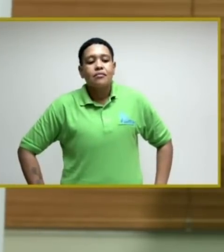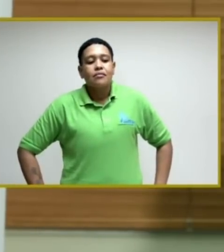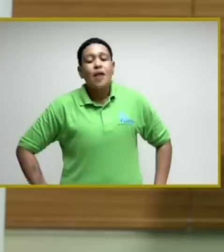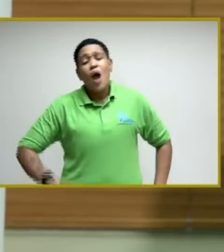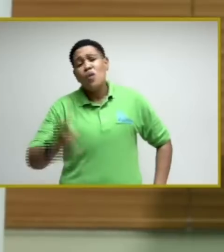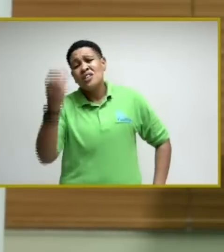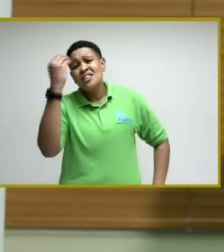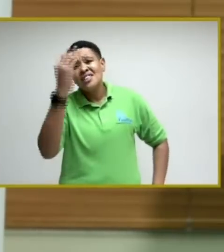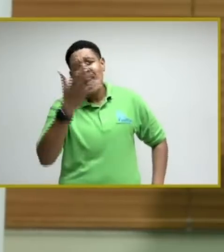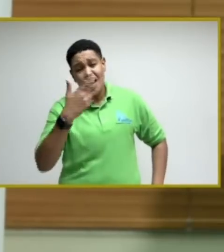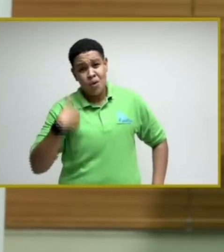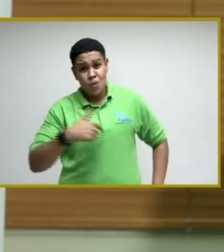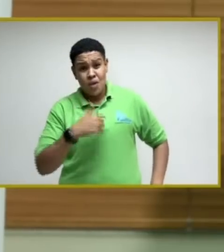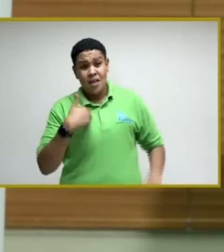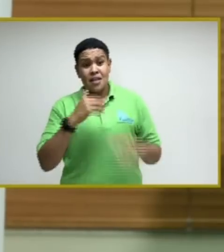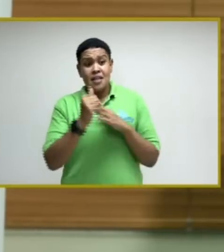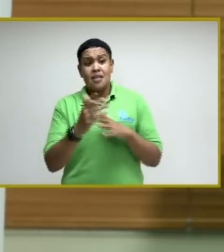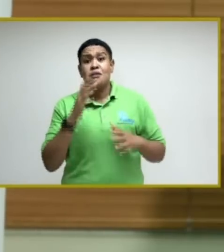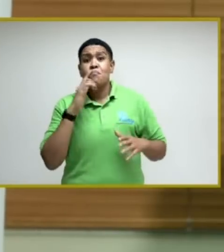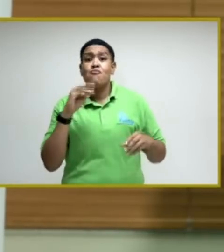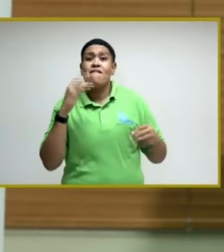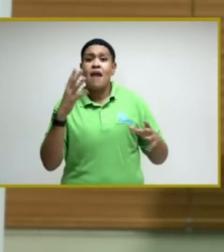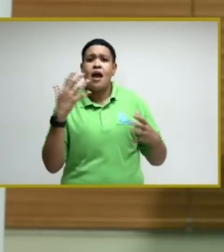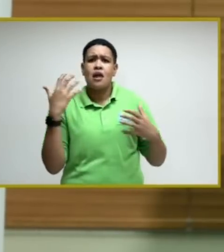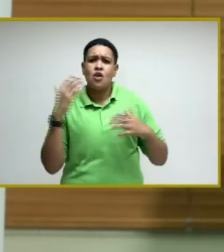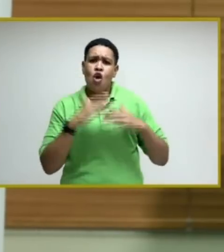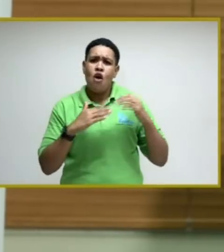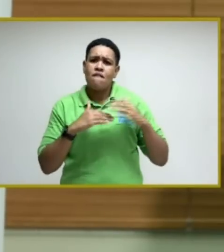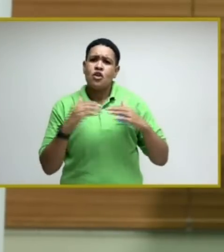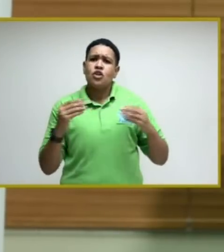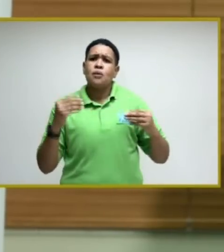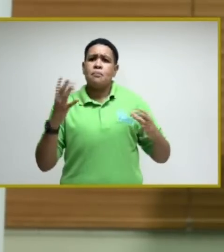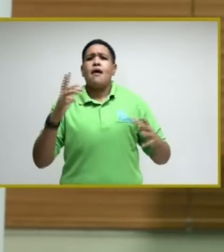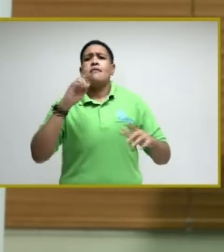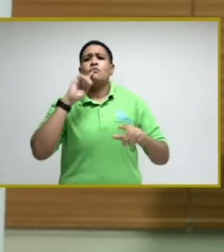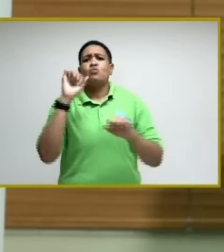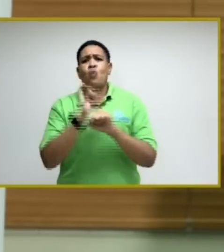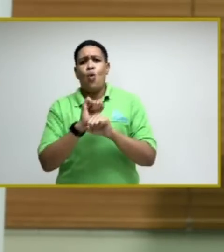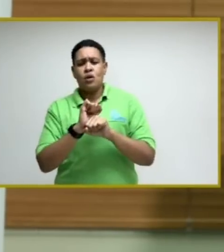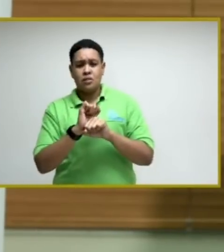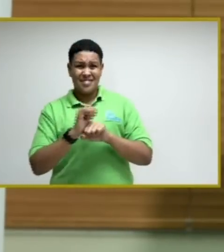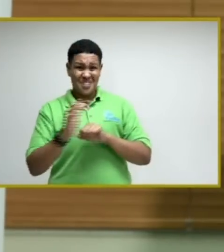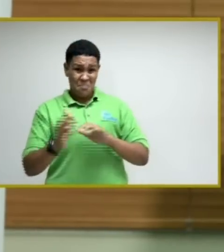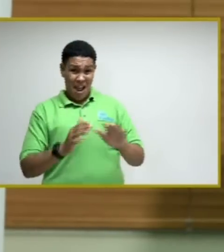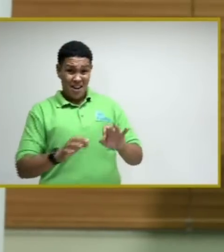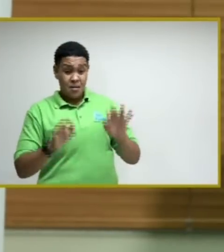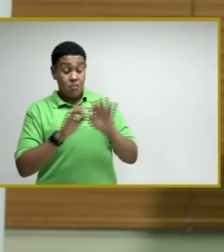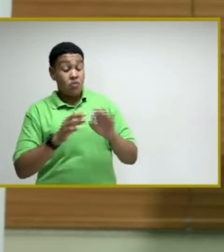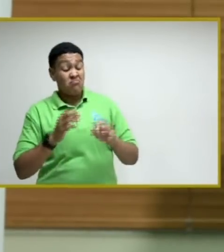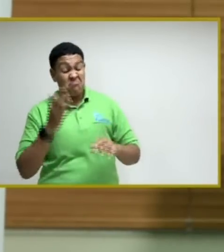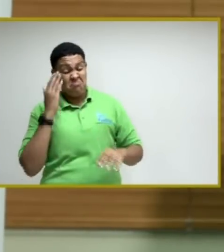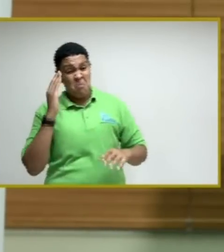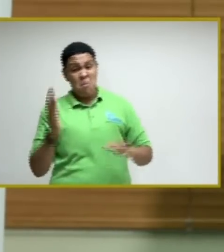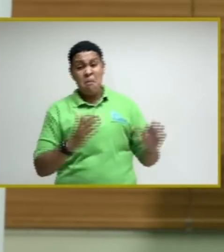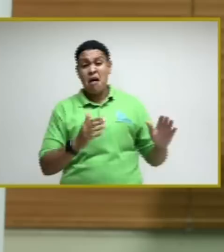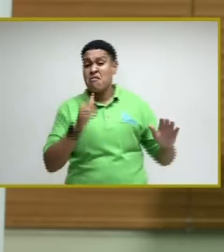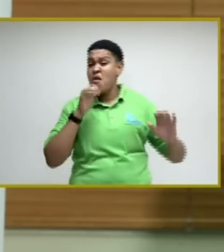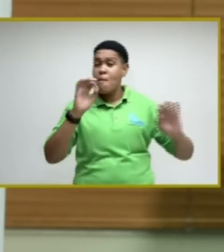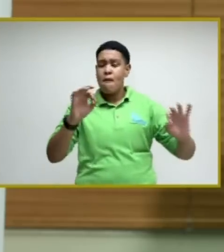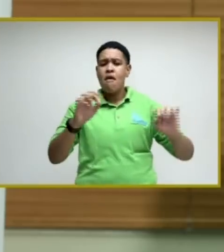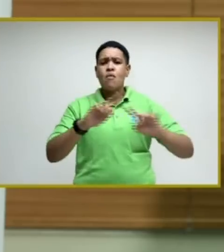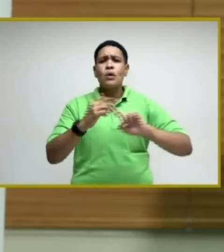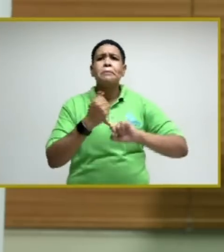reassurance, which is why the plan is important, and people should know that there is a plan. It's not perfect, we're building on it, but there is